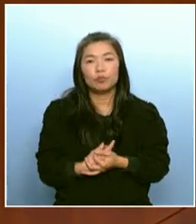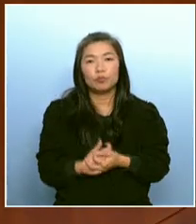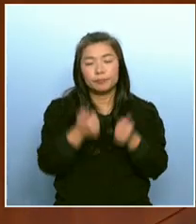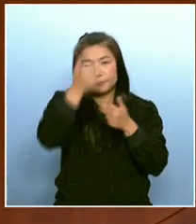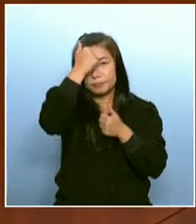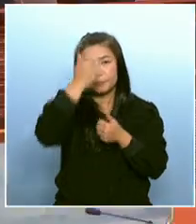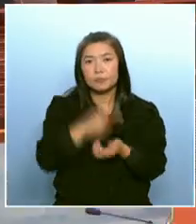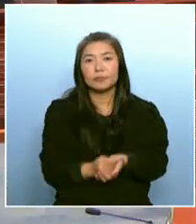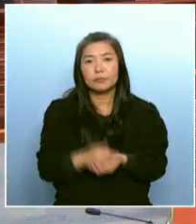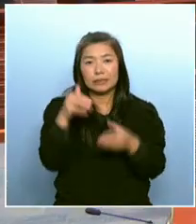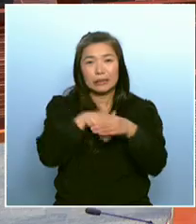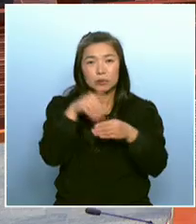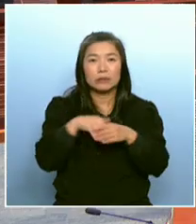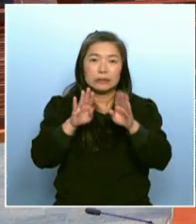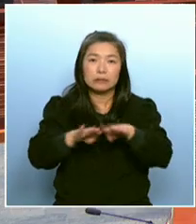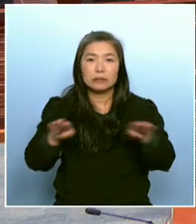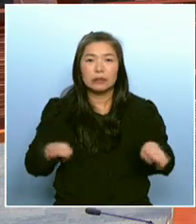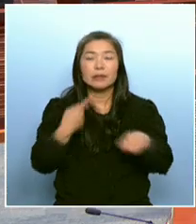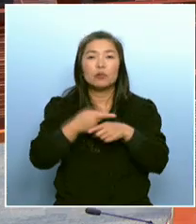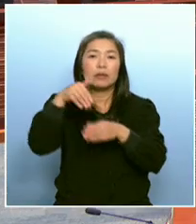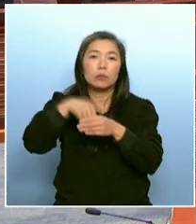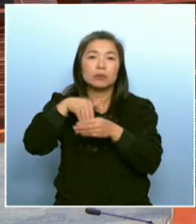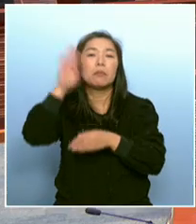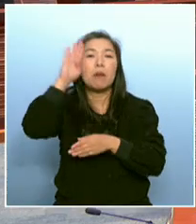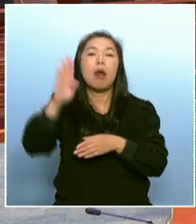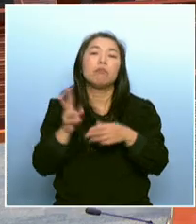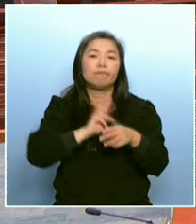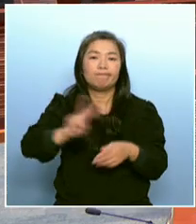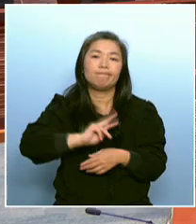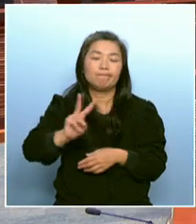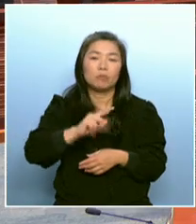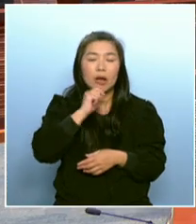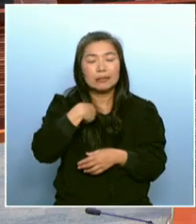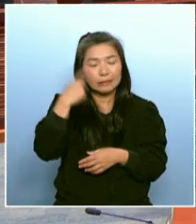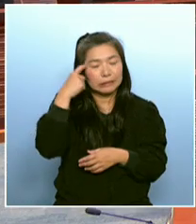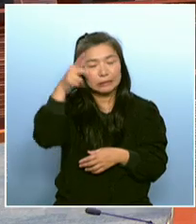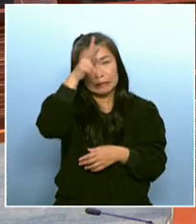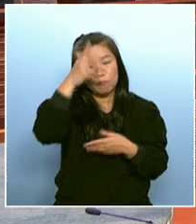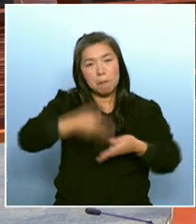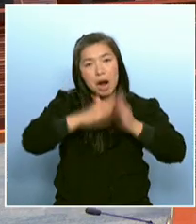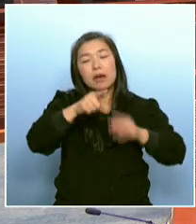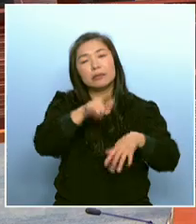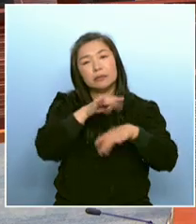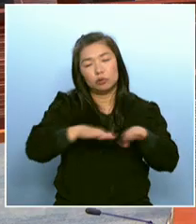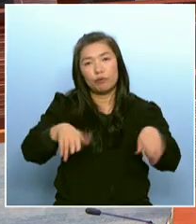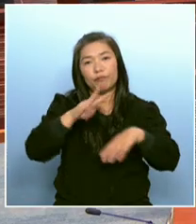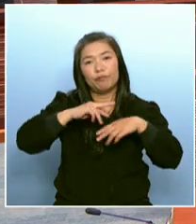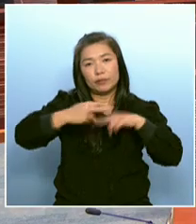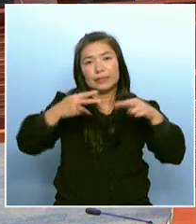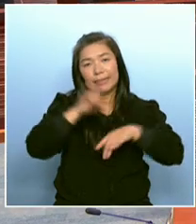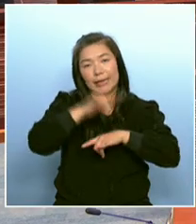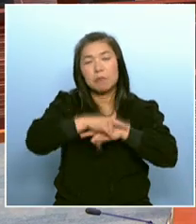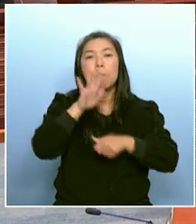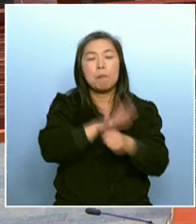them. Next, Mr. Hong Kam In. Investing in our children is like investing in our future. So